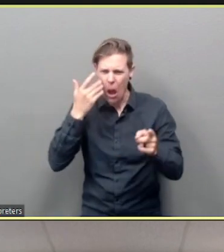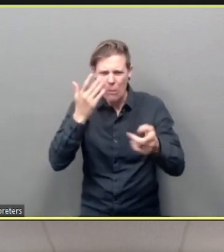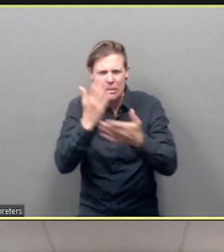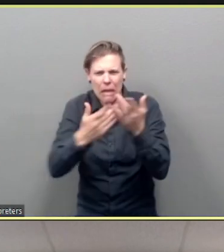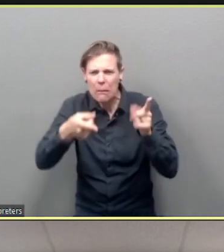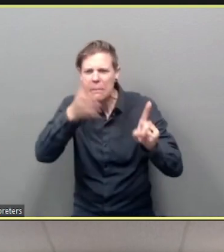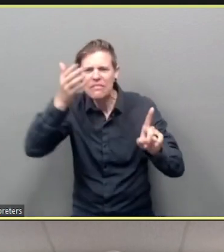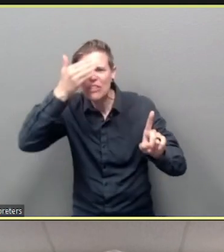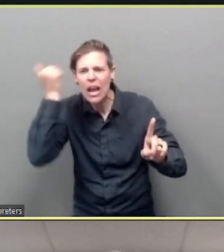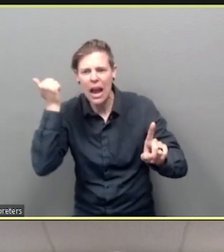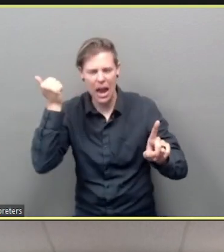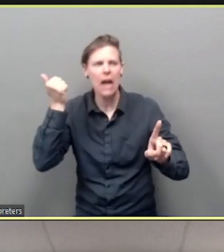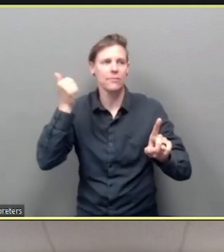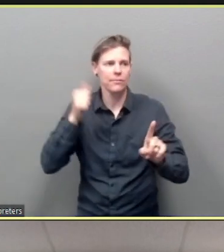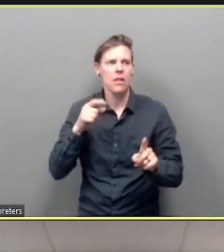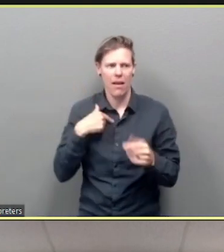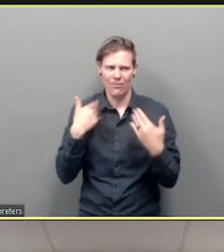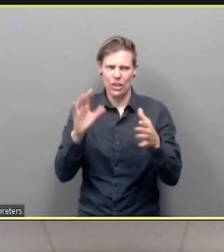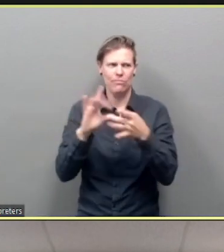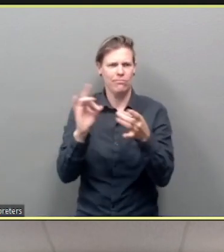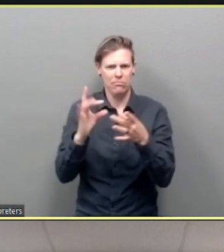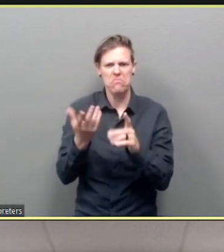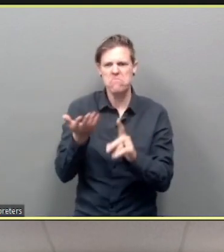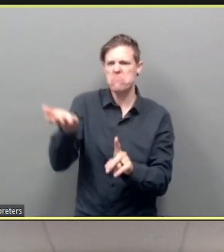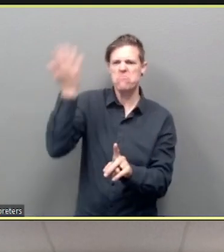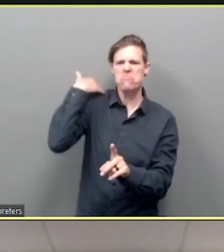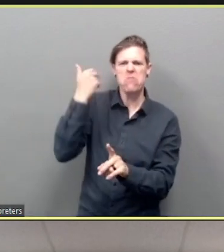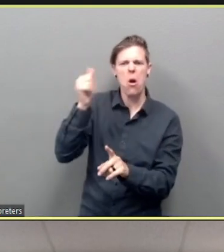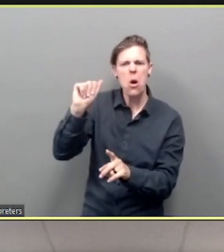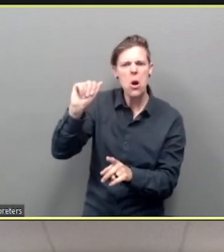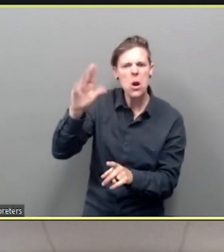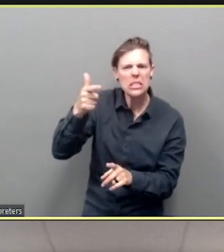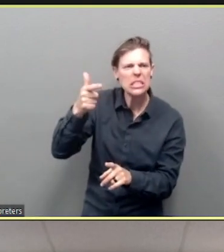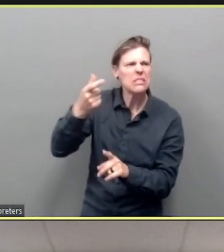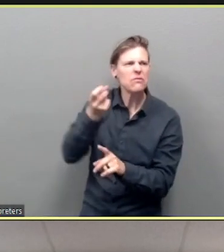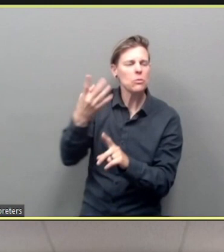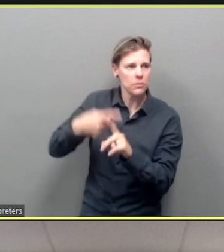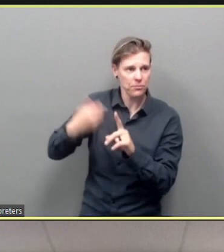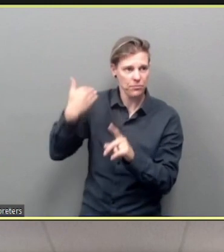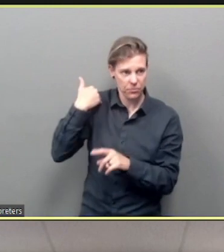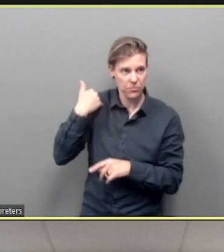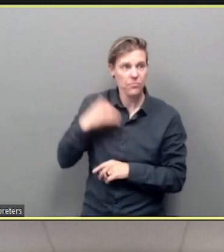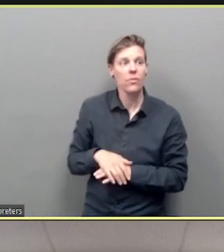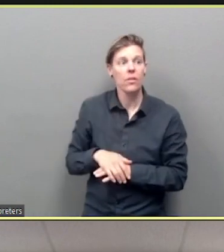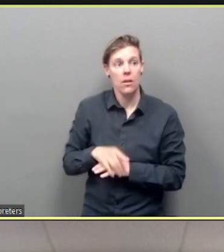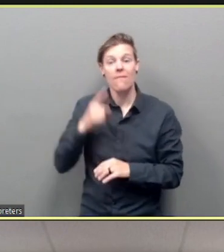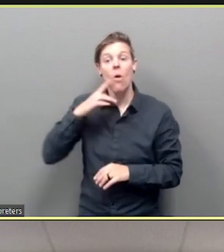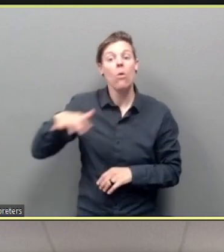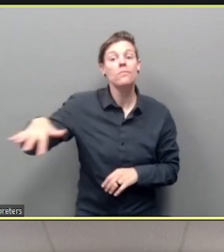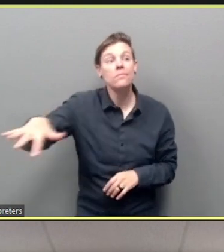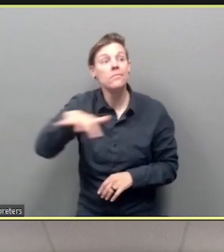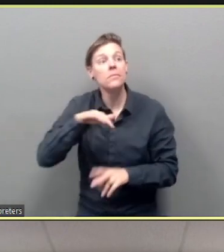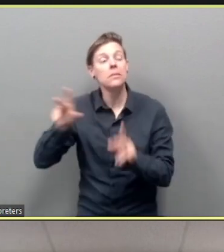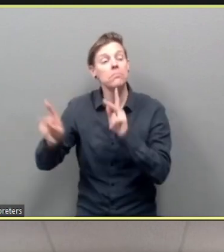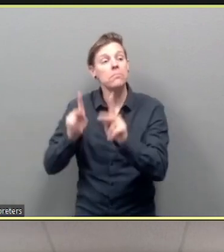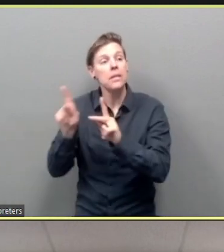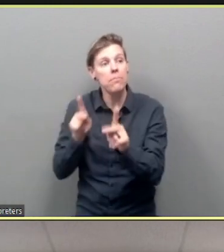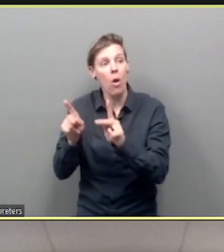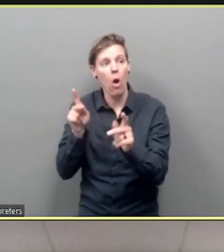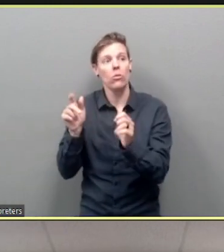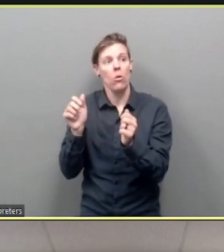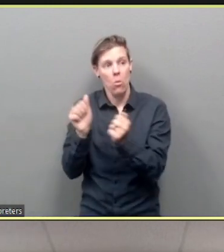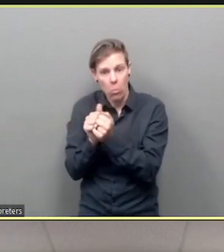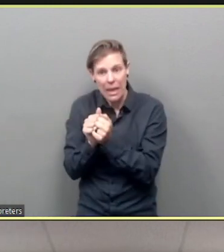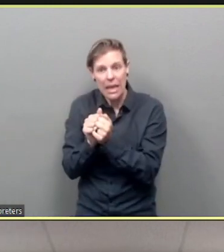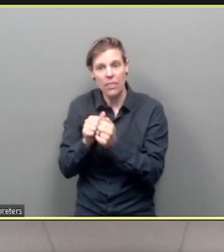a couple months ago that the normal dose that I prescribe of ivermectin for people who get parasite infections